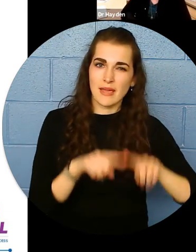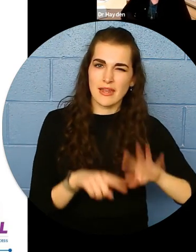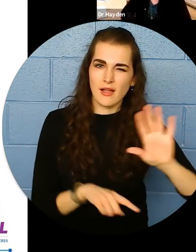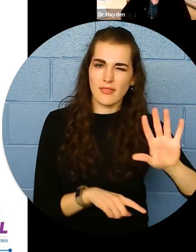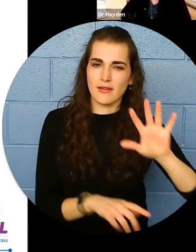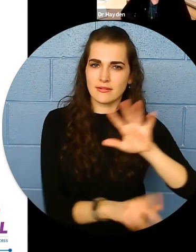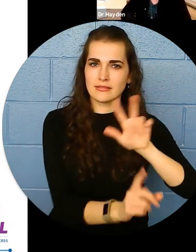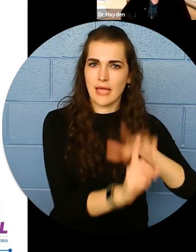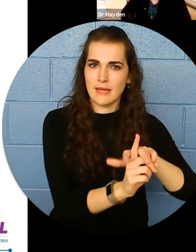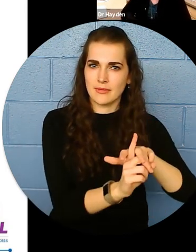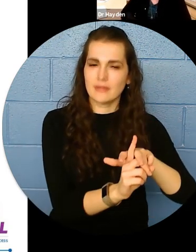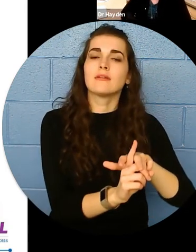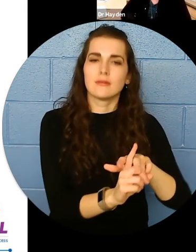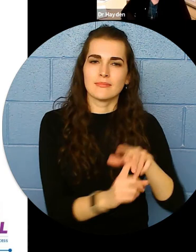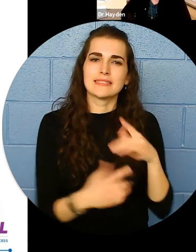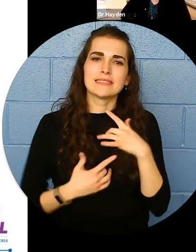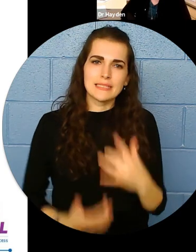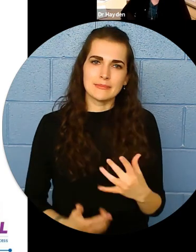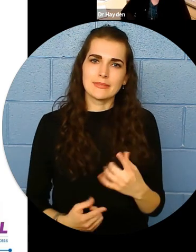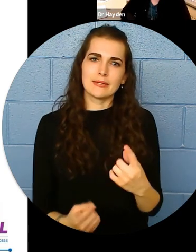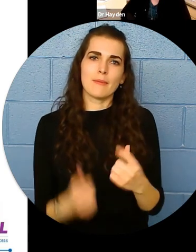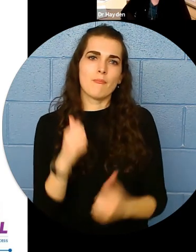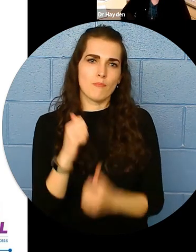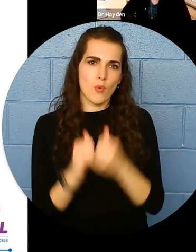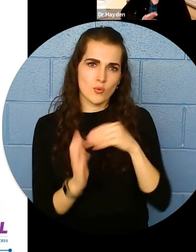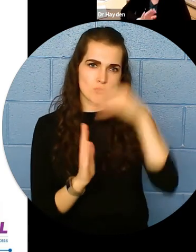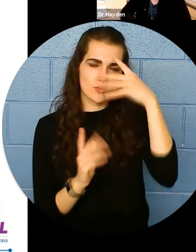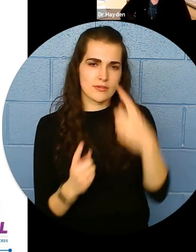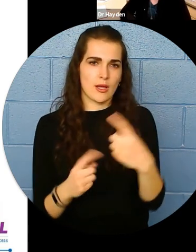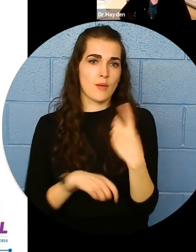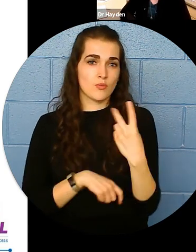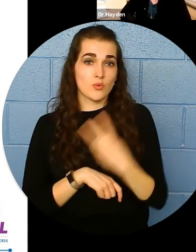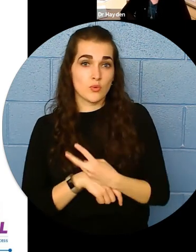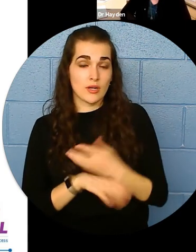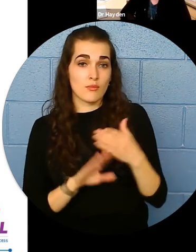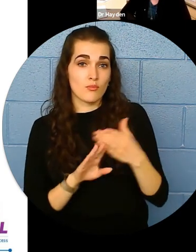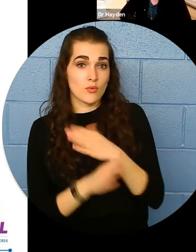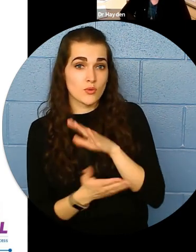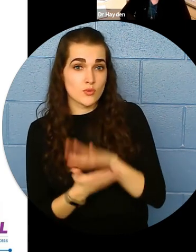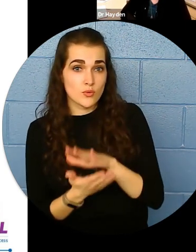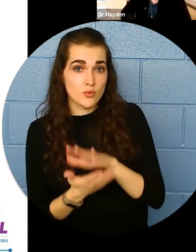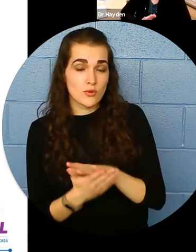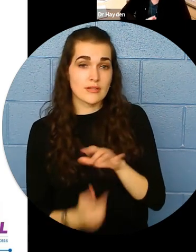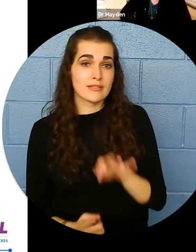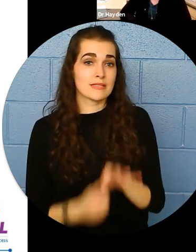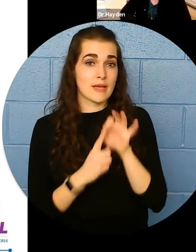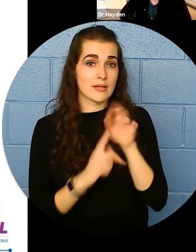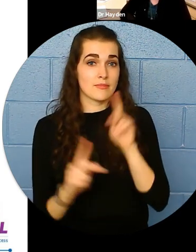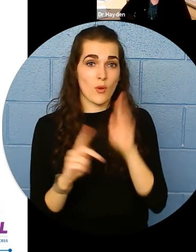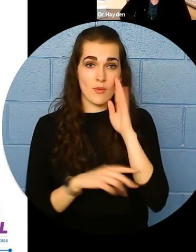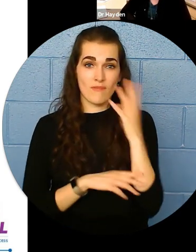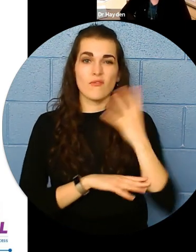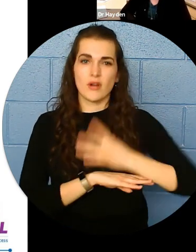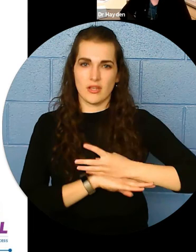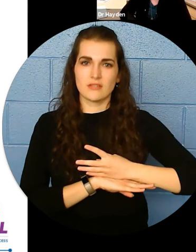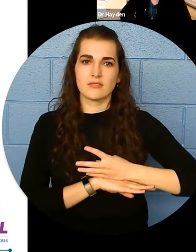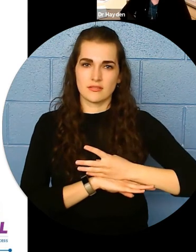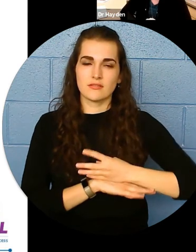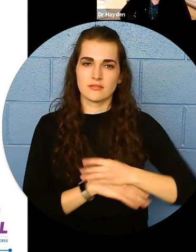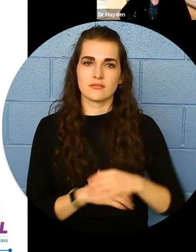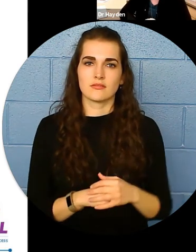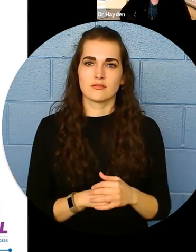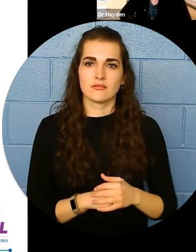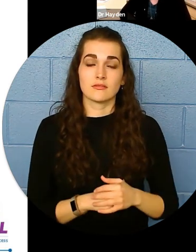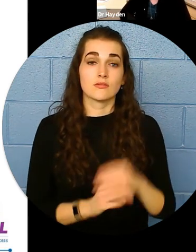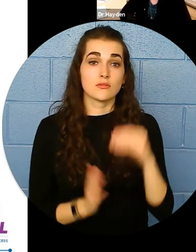but most of our students will be here only 2 days a week. Our preschool and special populations will be here all 4 days.